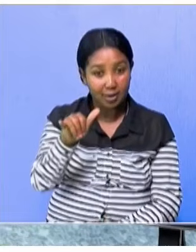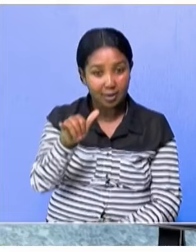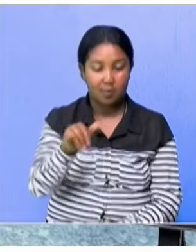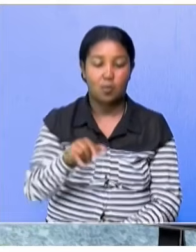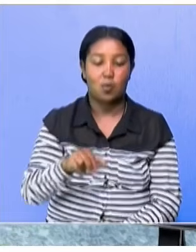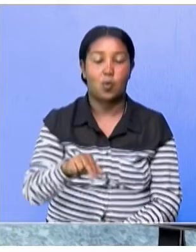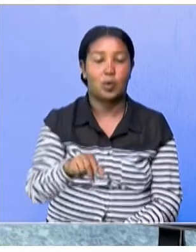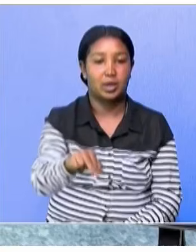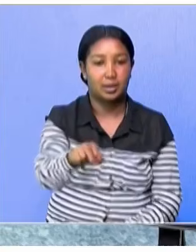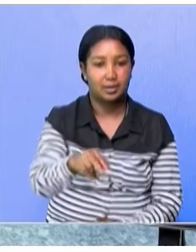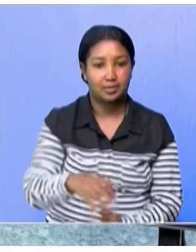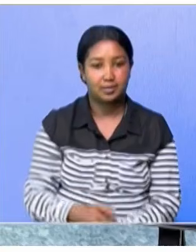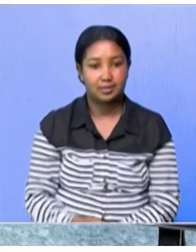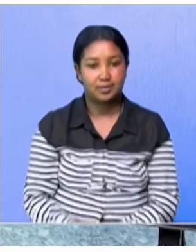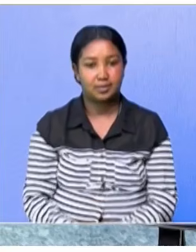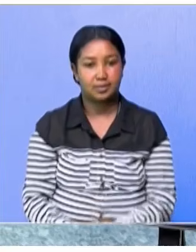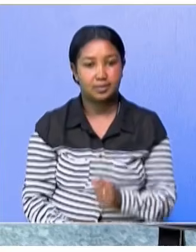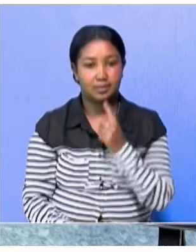Joy walking.